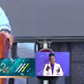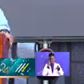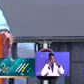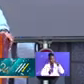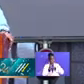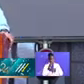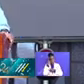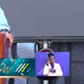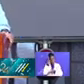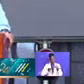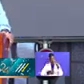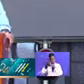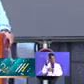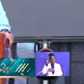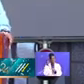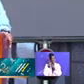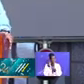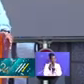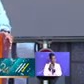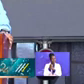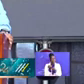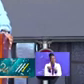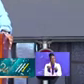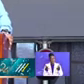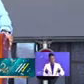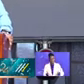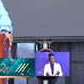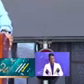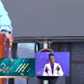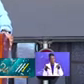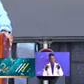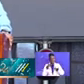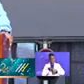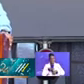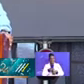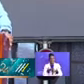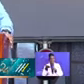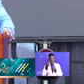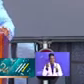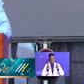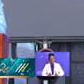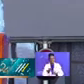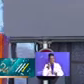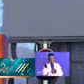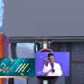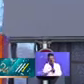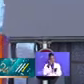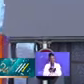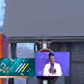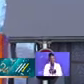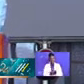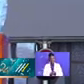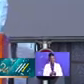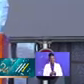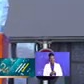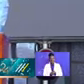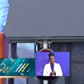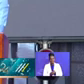vision for what God is doing in such a time as this somebody say Amen